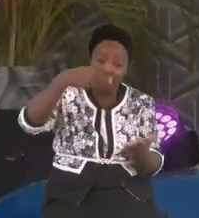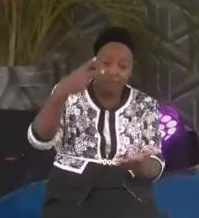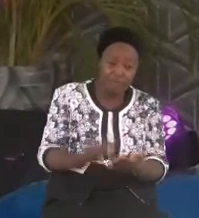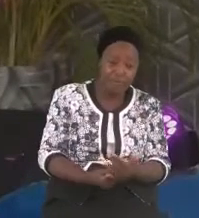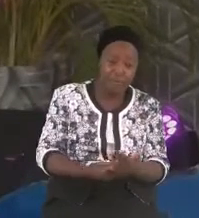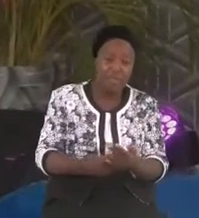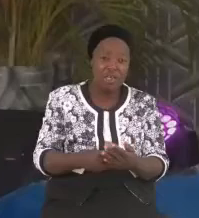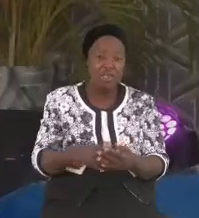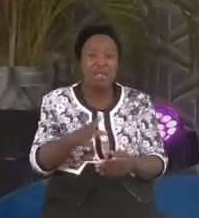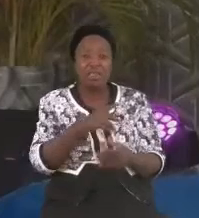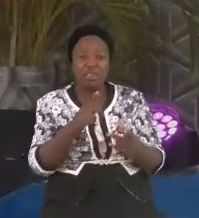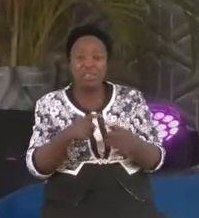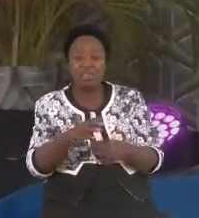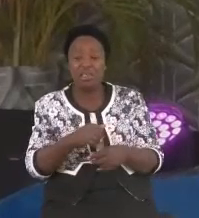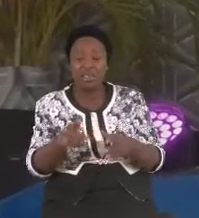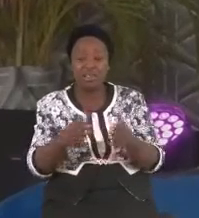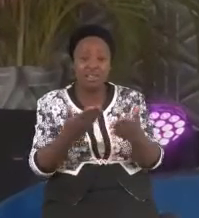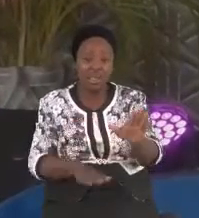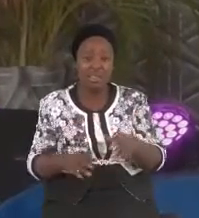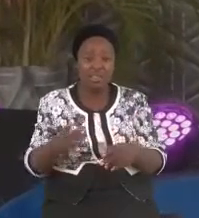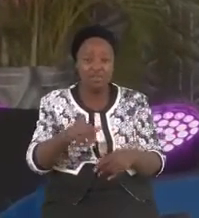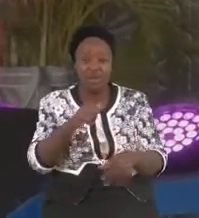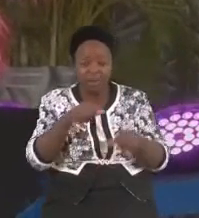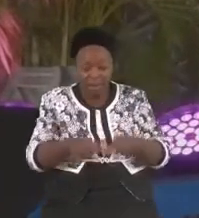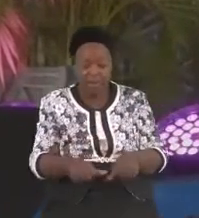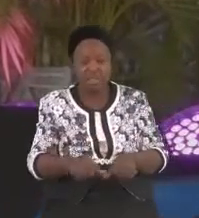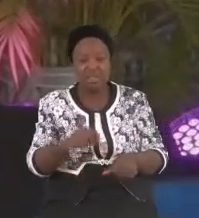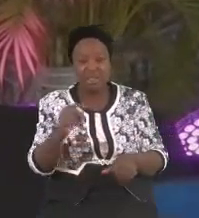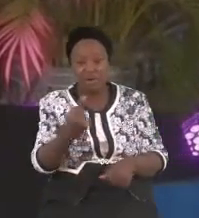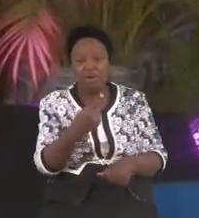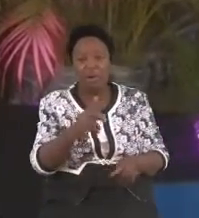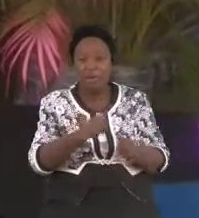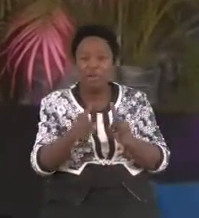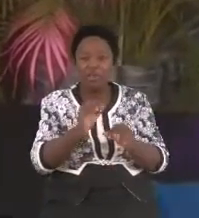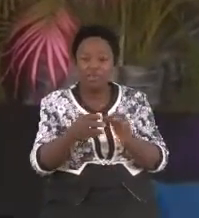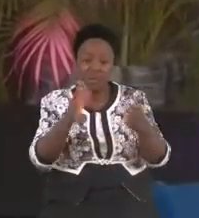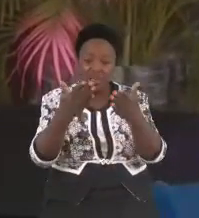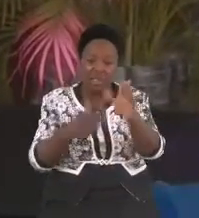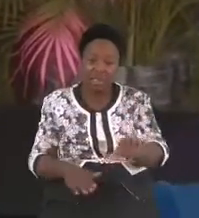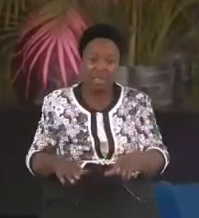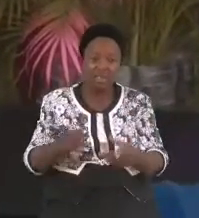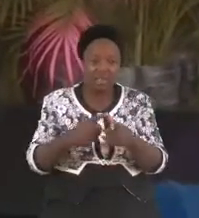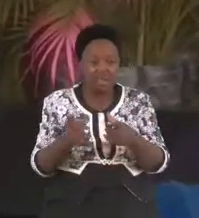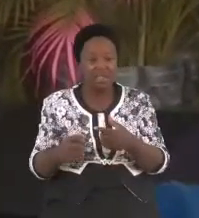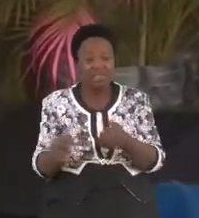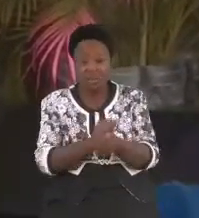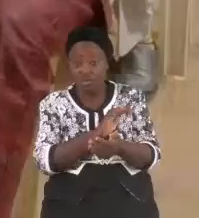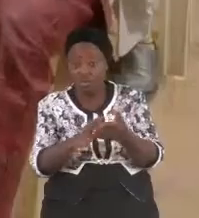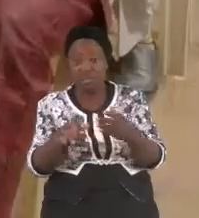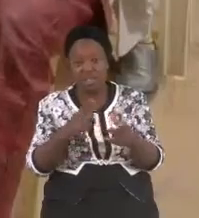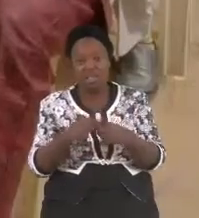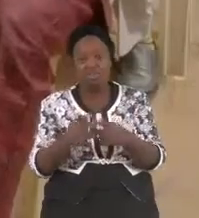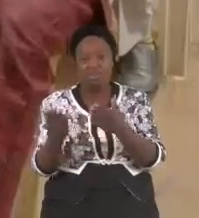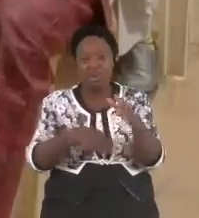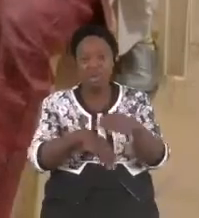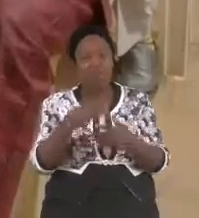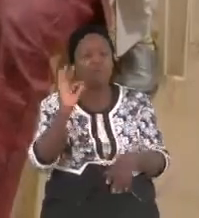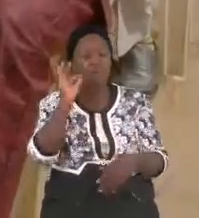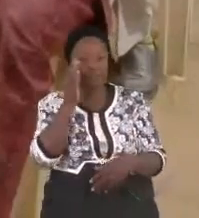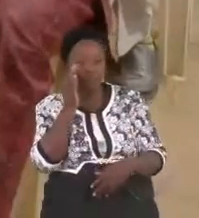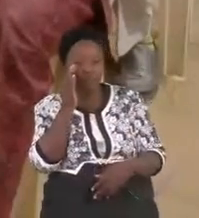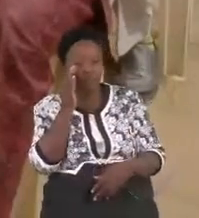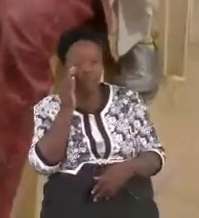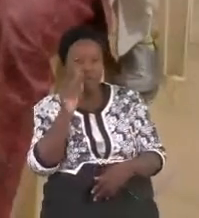alone but if it die it brings it false fruit you'll bring forth fruit look at verse